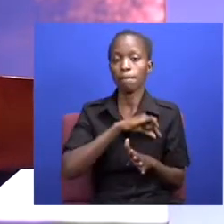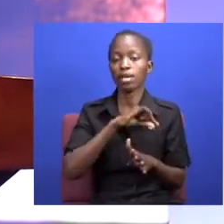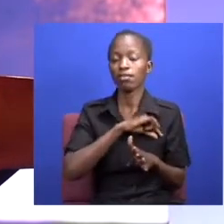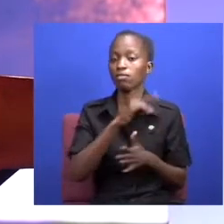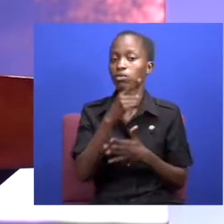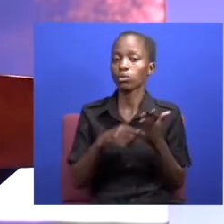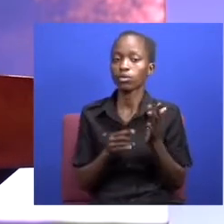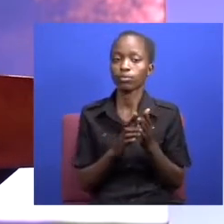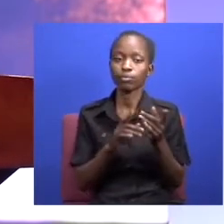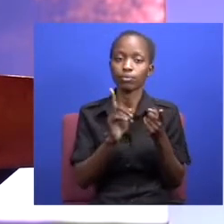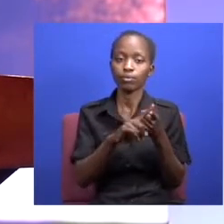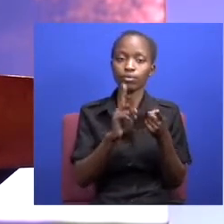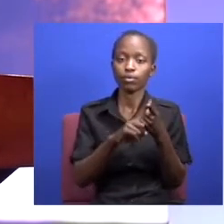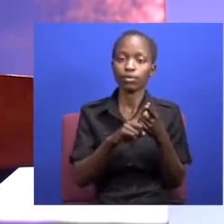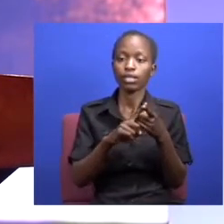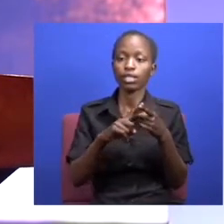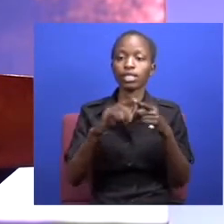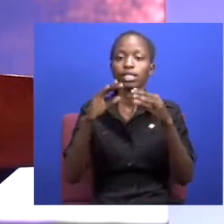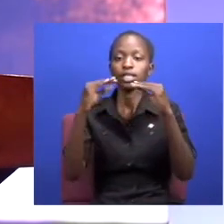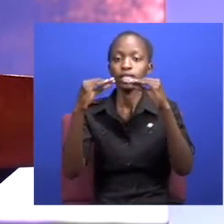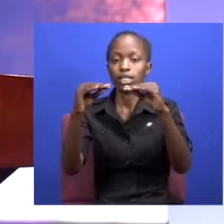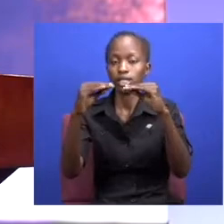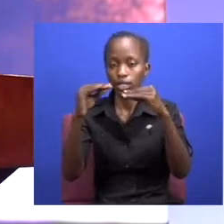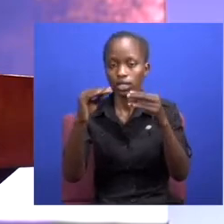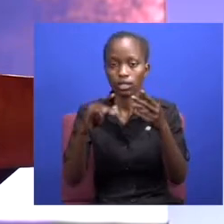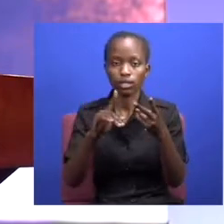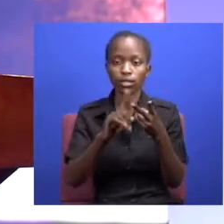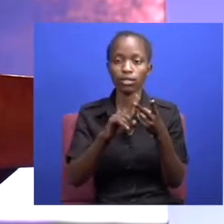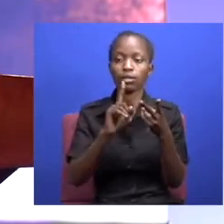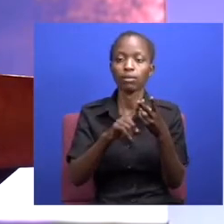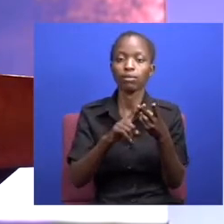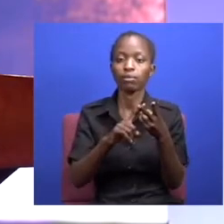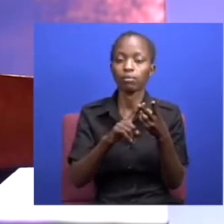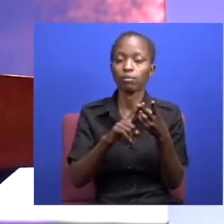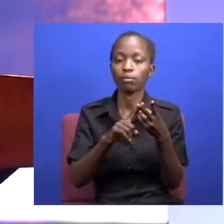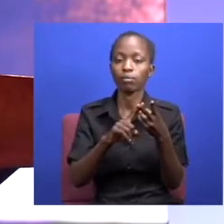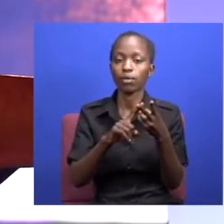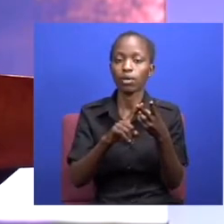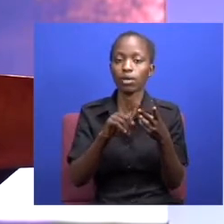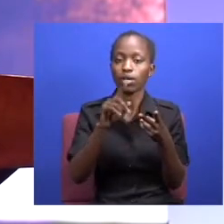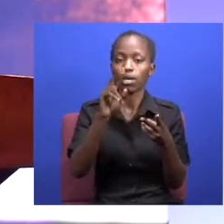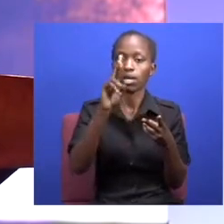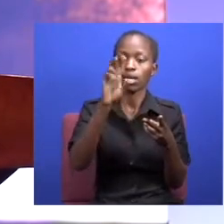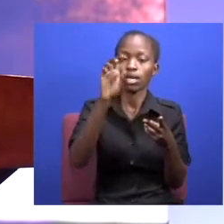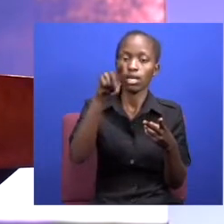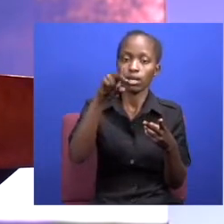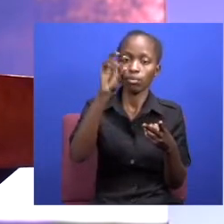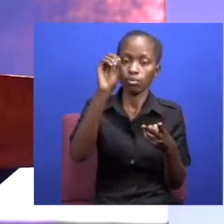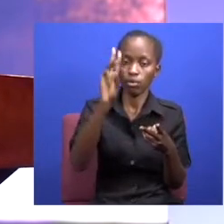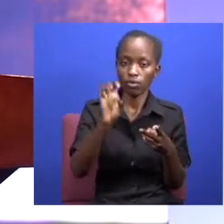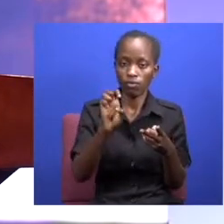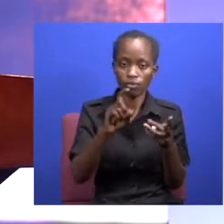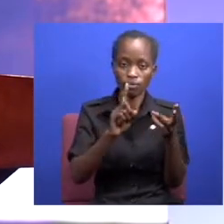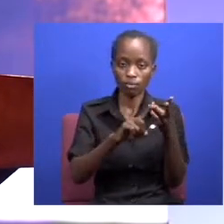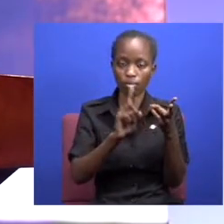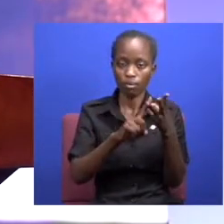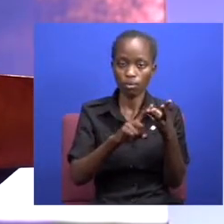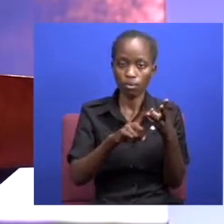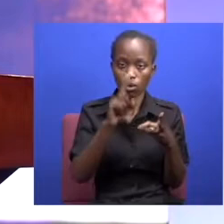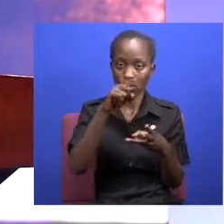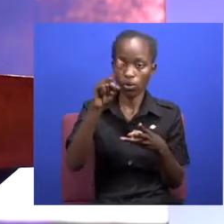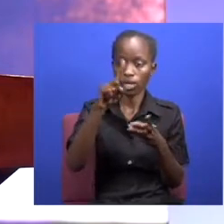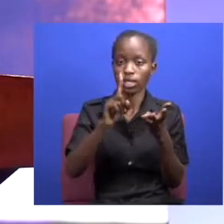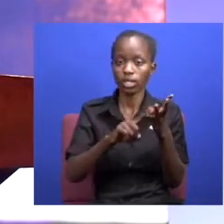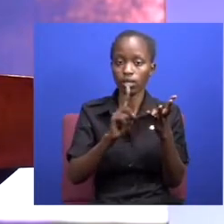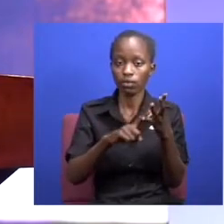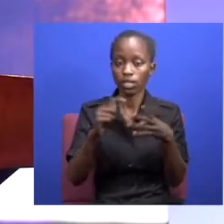benefits. The first is teaching. The second is reproof. The third is correcting. The fourth